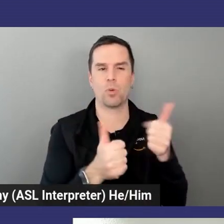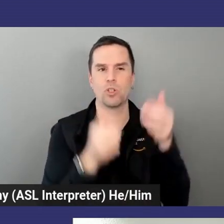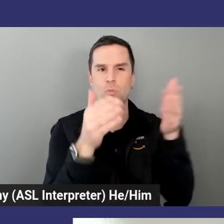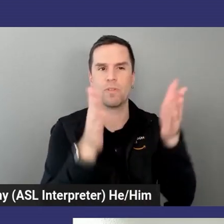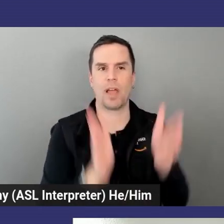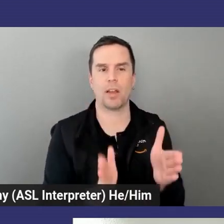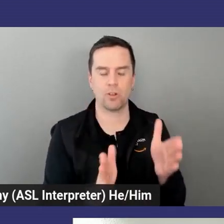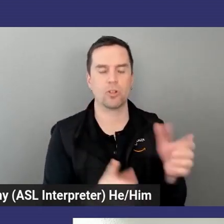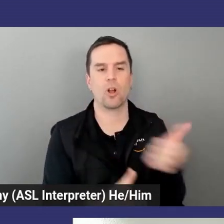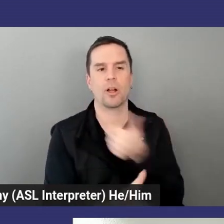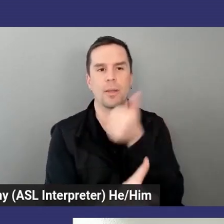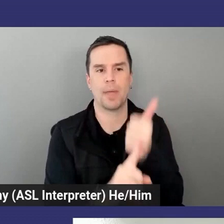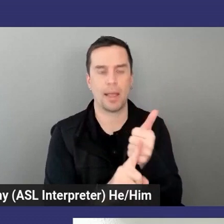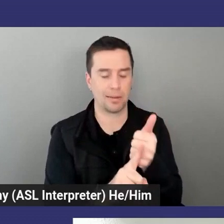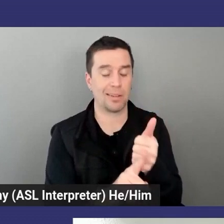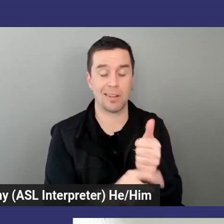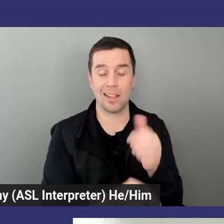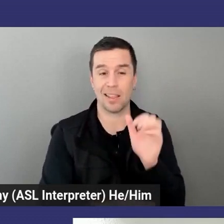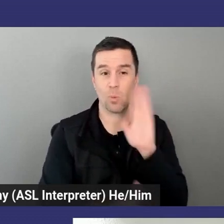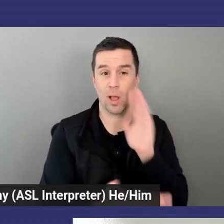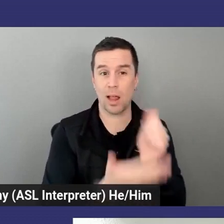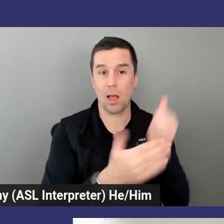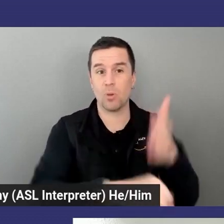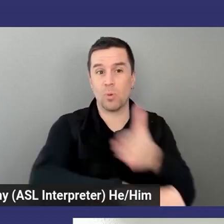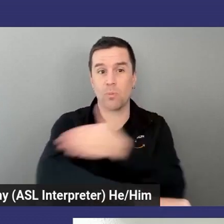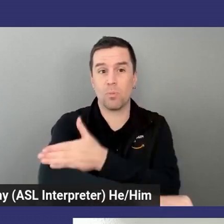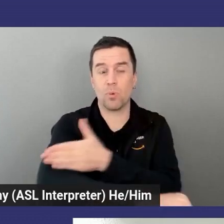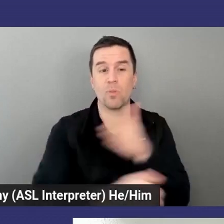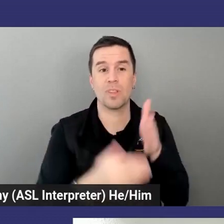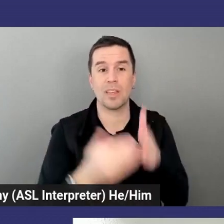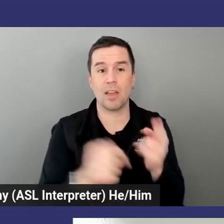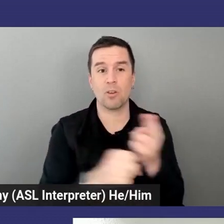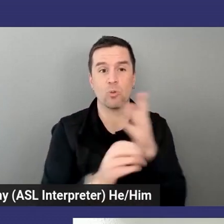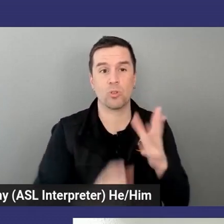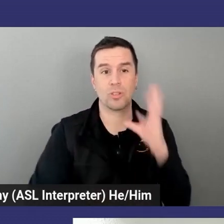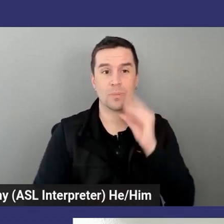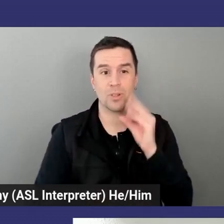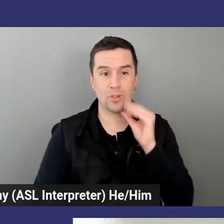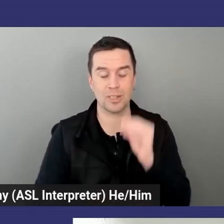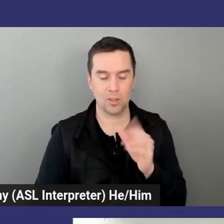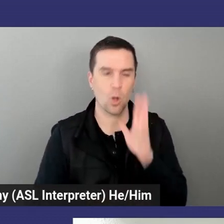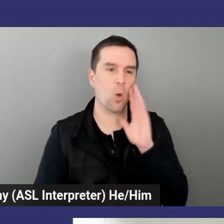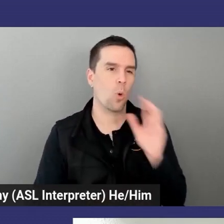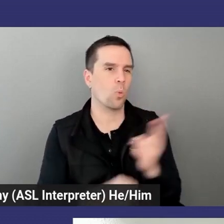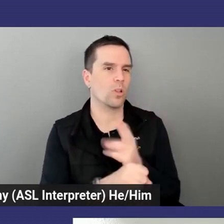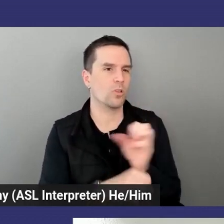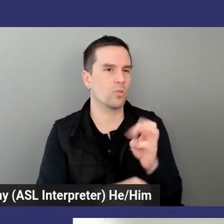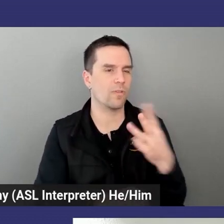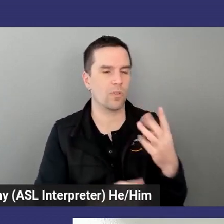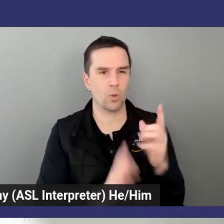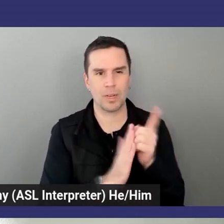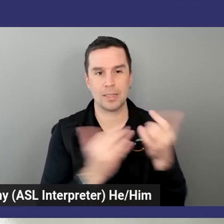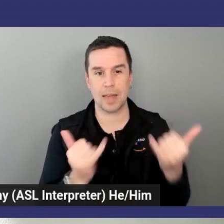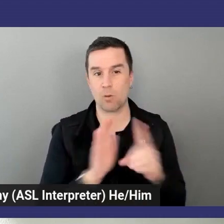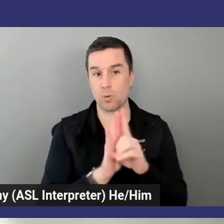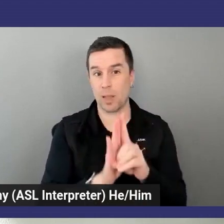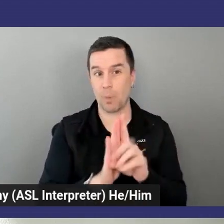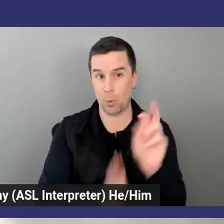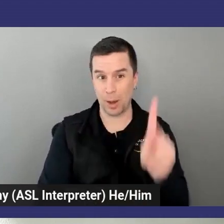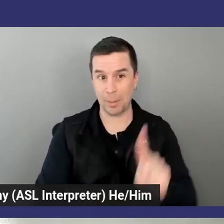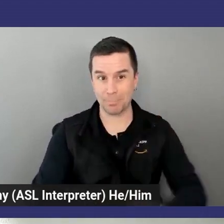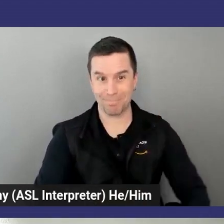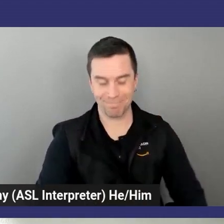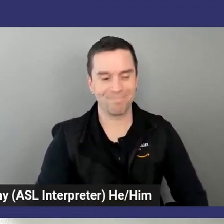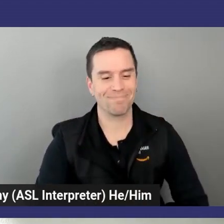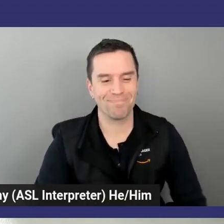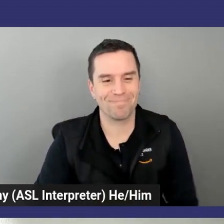improve your end user experience. We'll spend the next few minutes to learn more about the product through a demo. Yeah, what's interesting is when you think